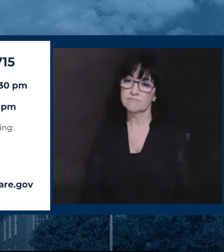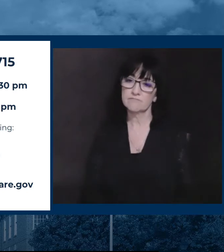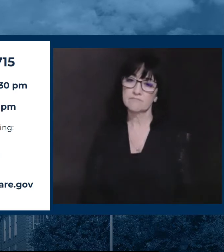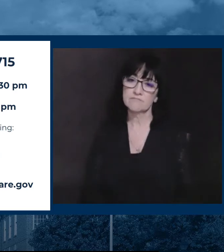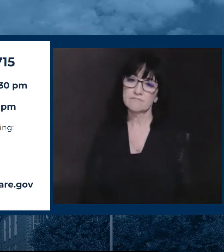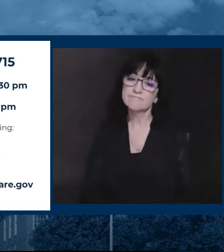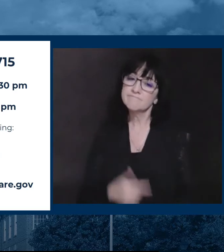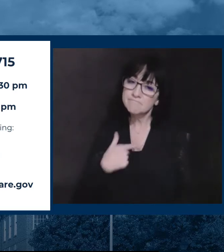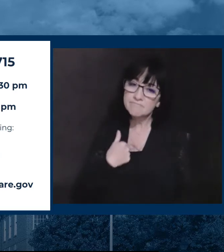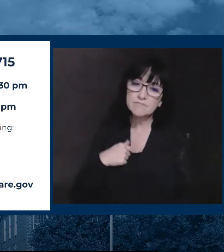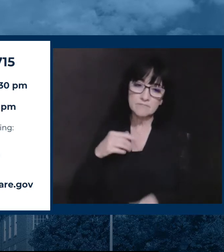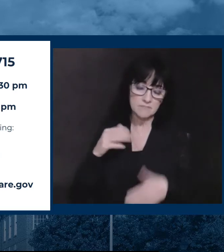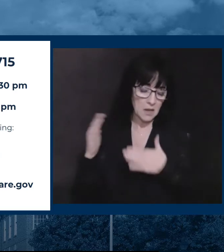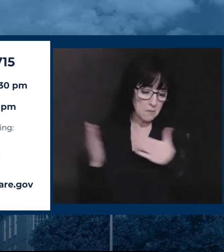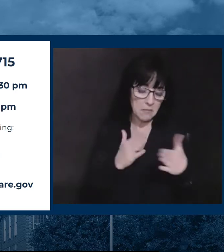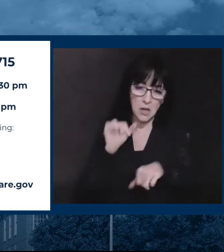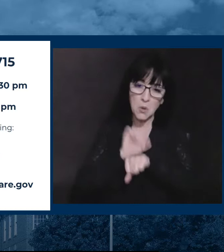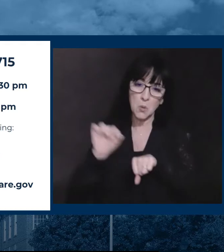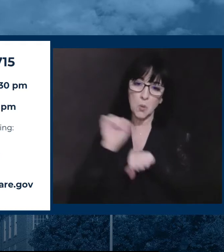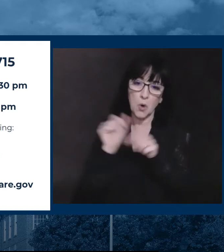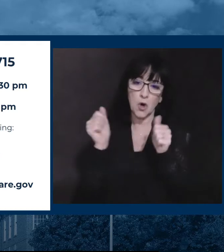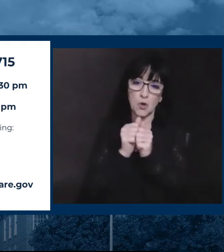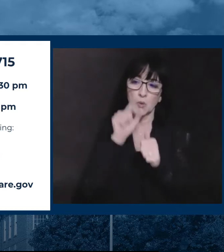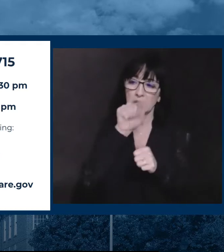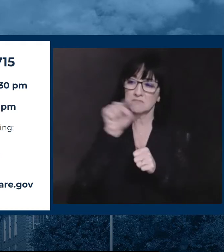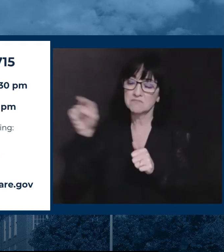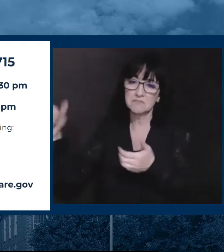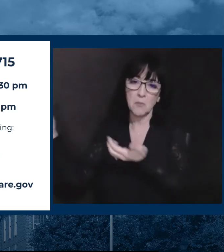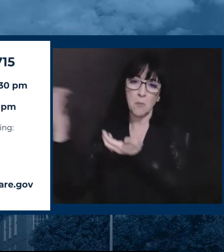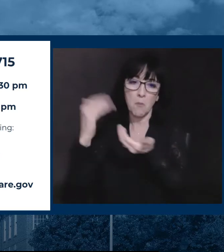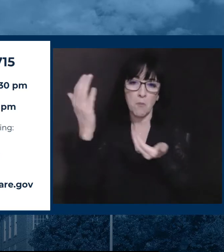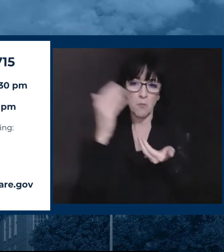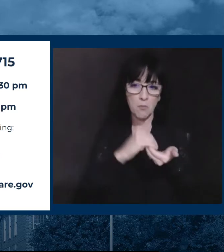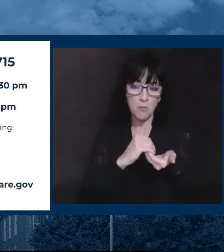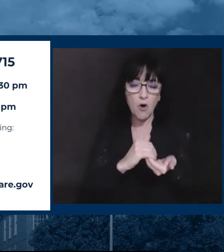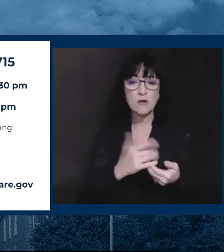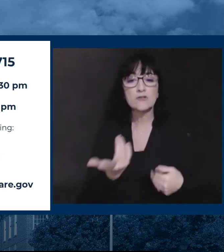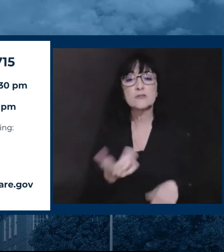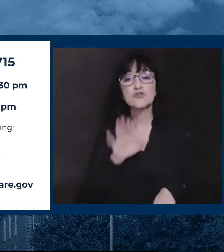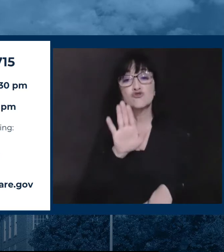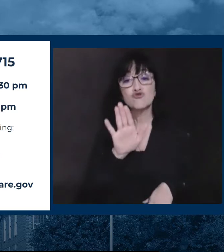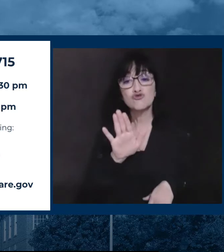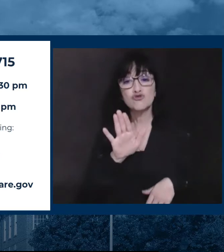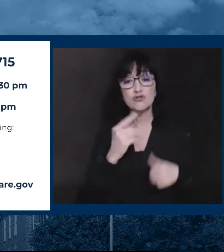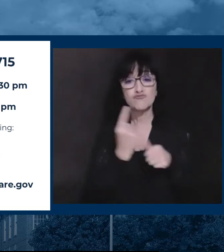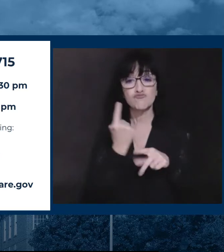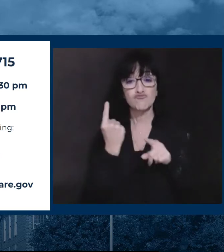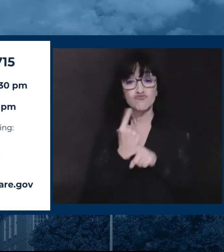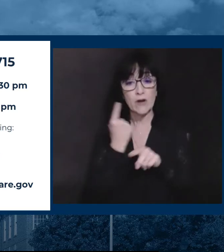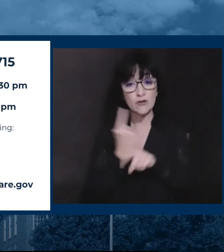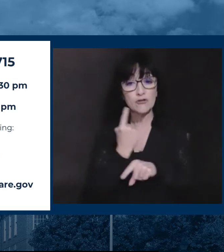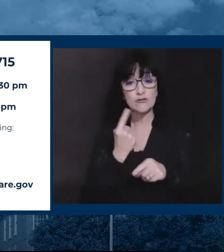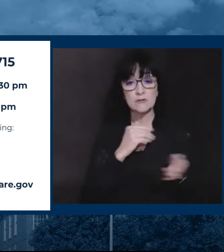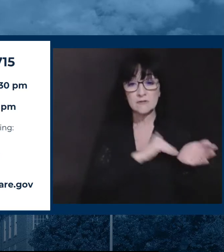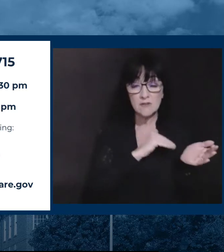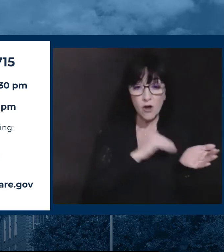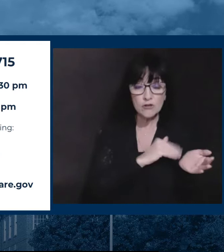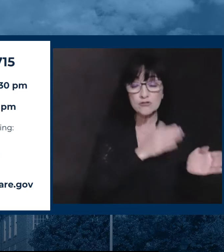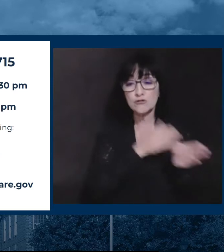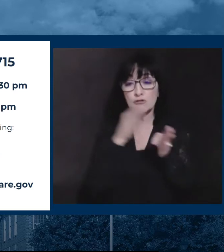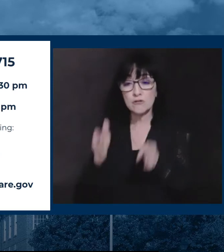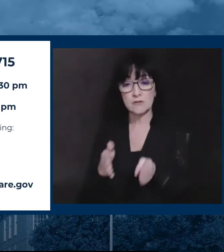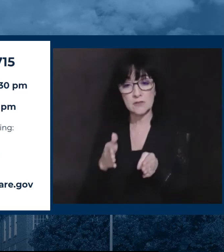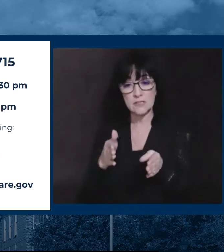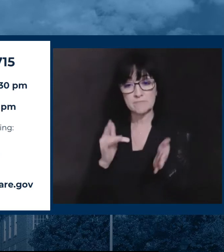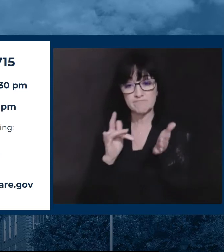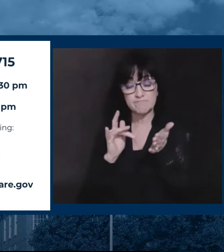those partners, and they've been great partners, primary care, our pharmacies, our hospitals, and they've already received thousands